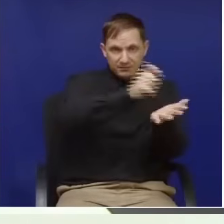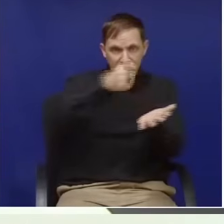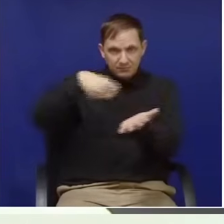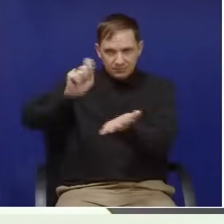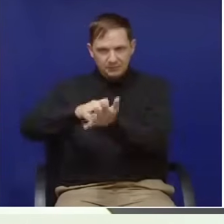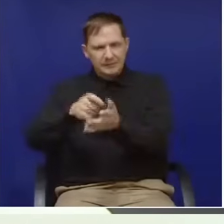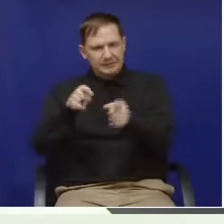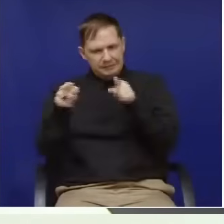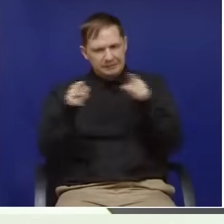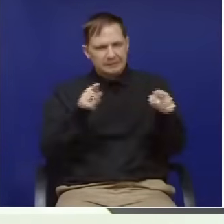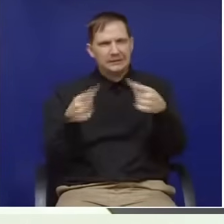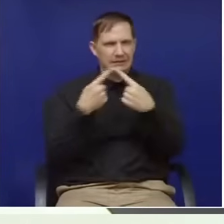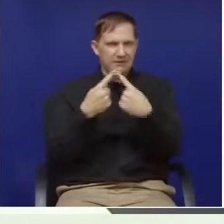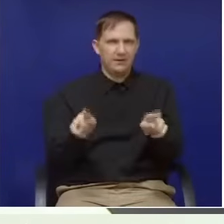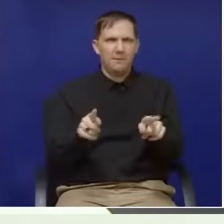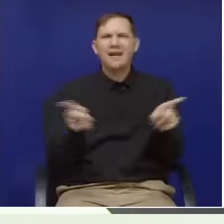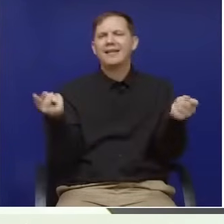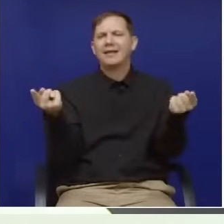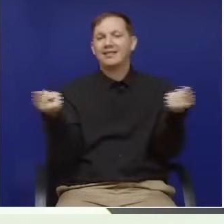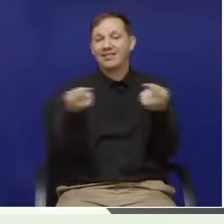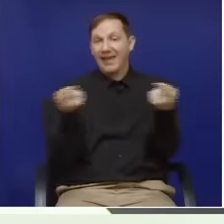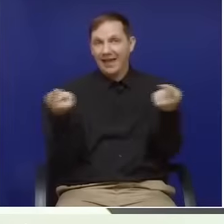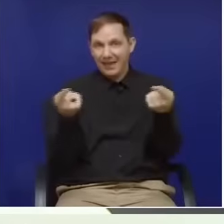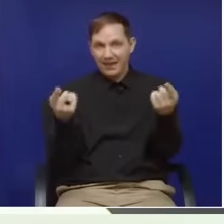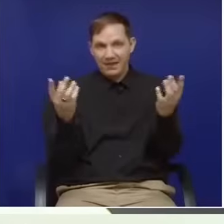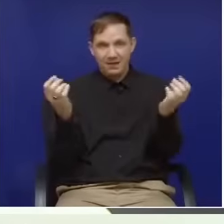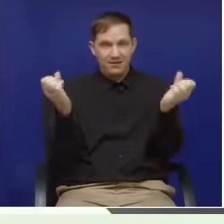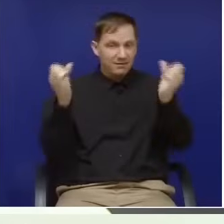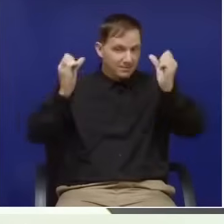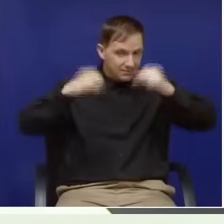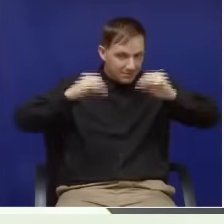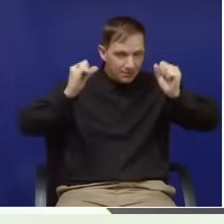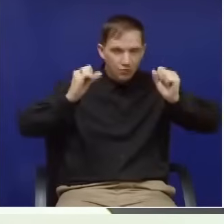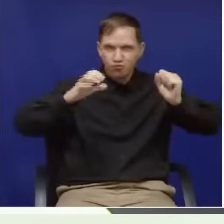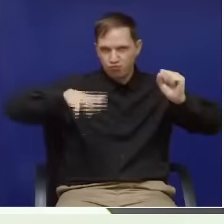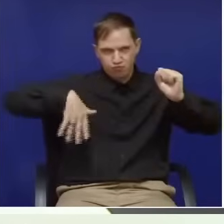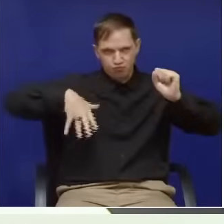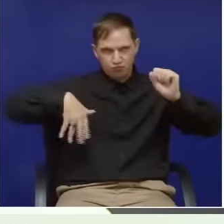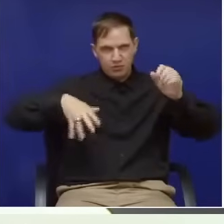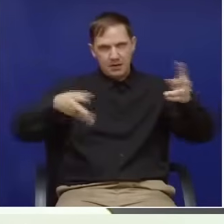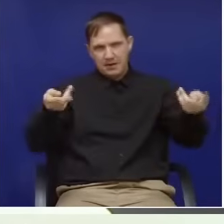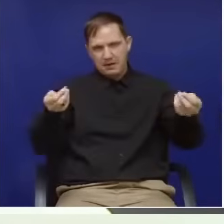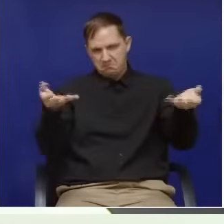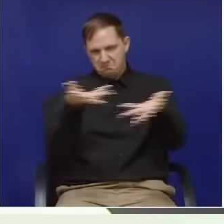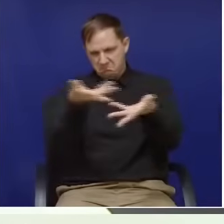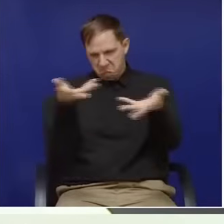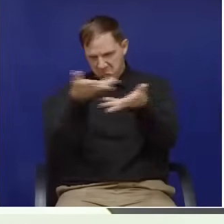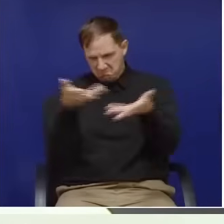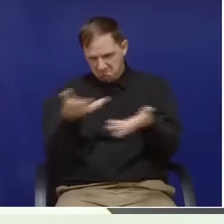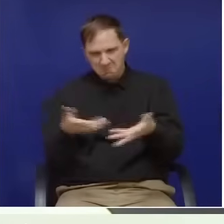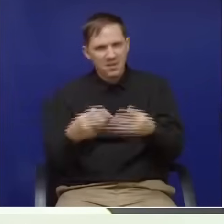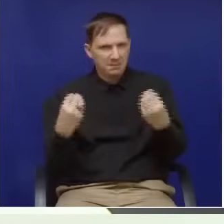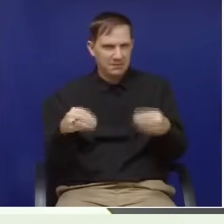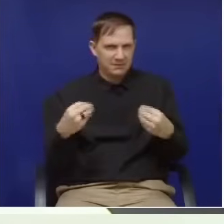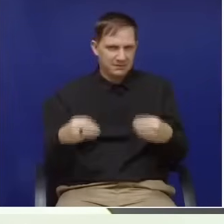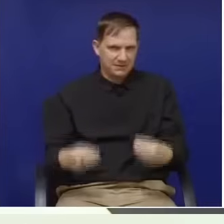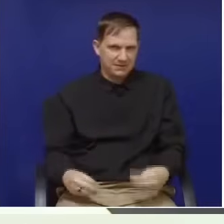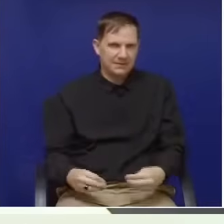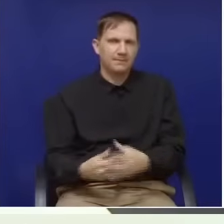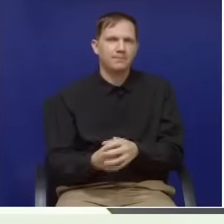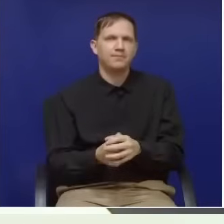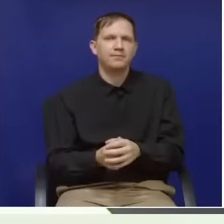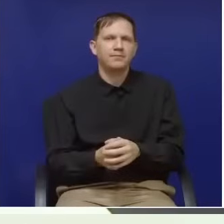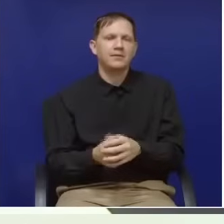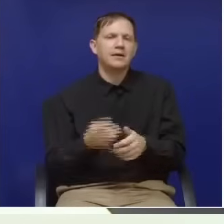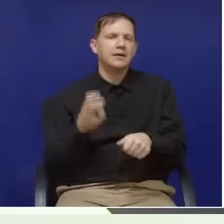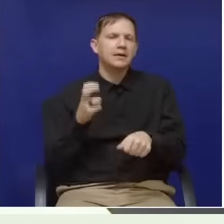that amongst themselves. So they are still consulting each other and will be able to. And I think if we look historically,